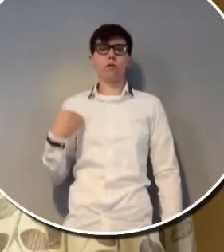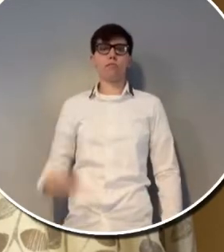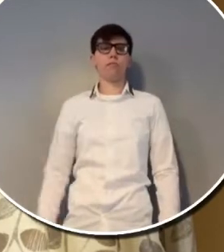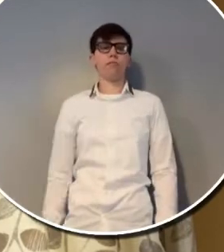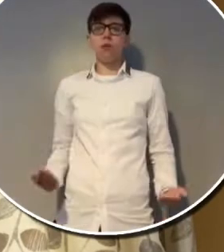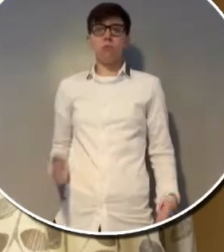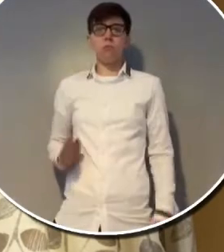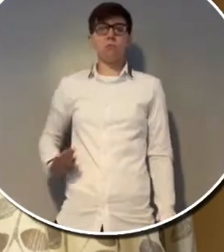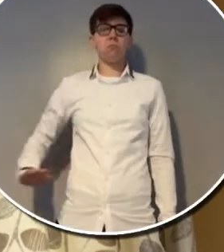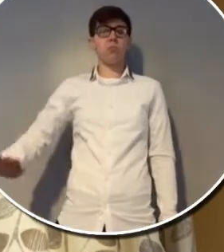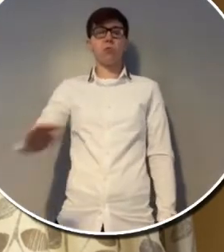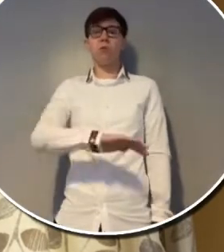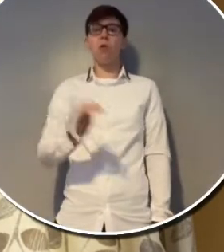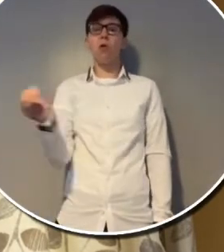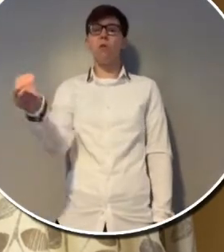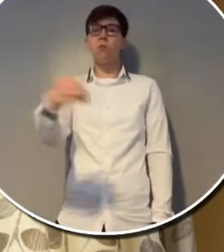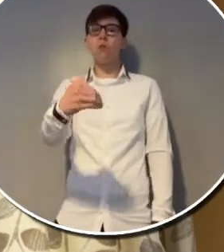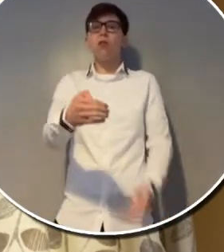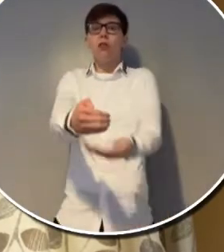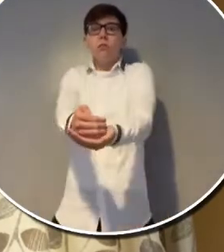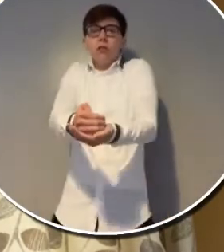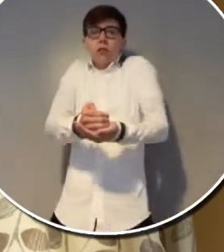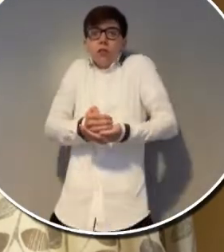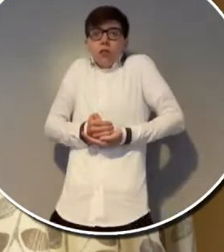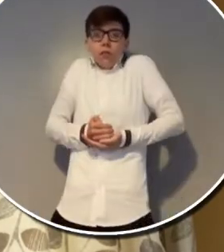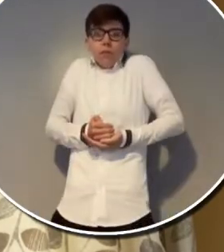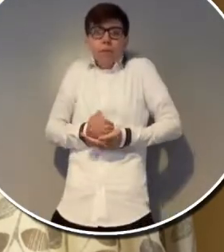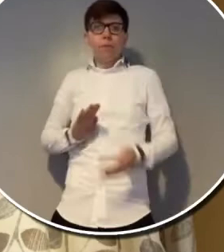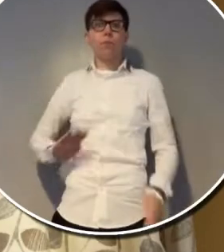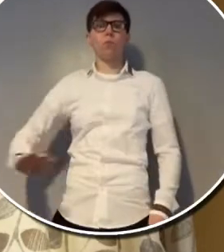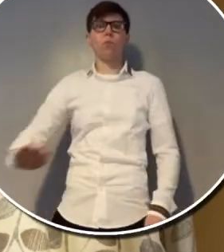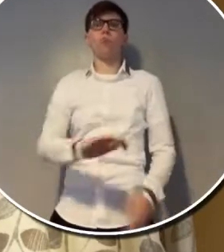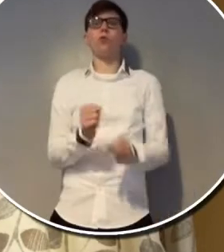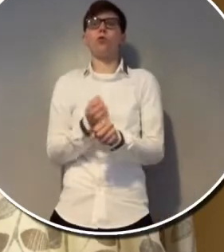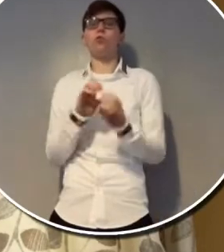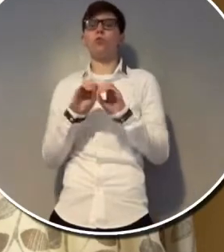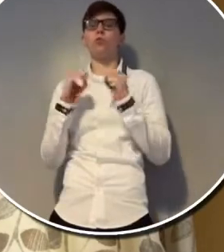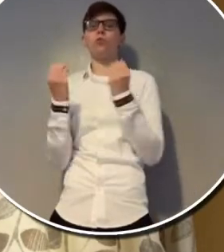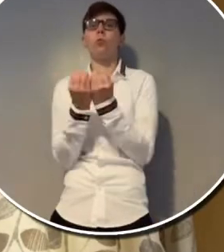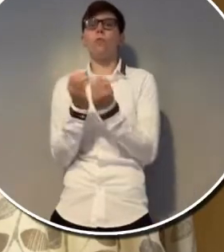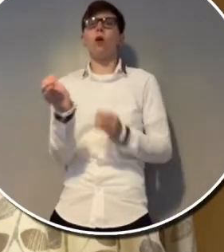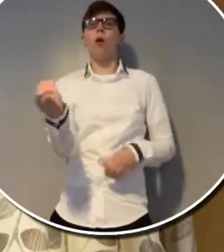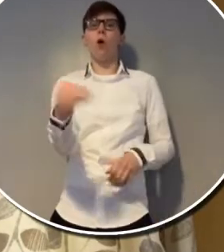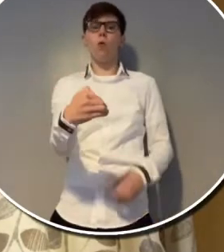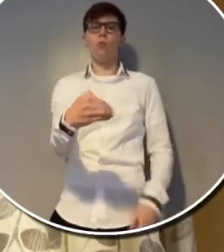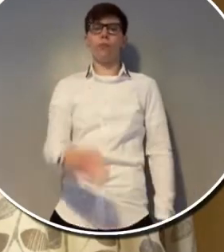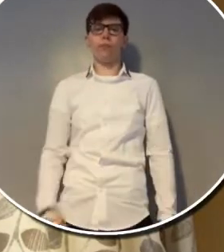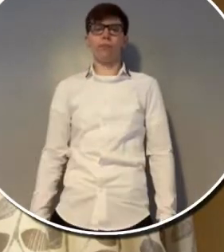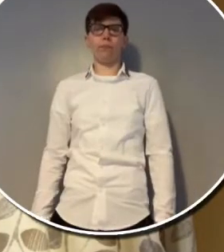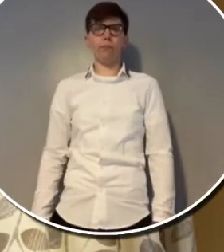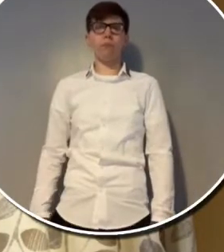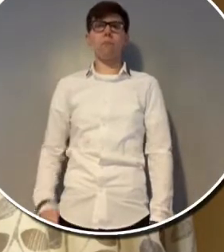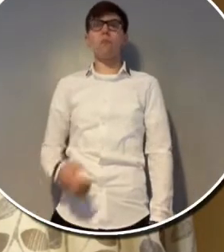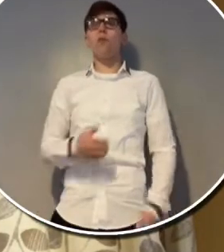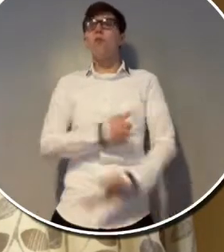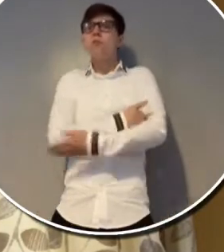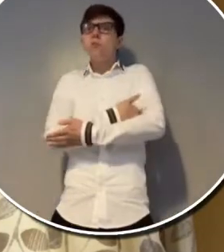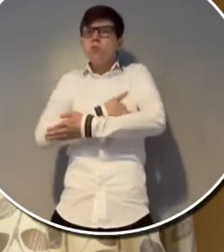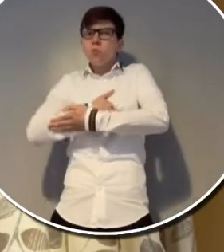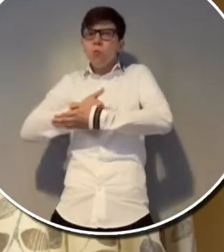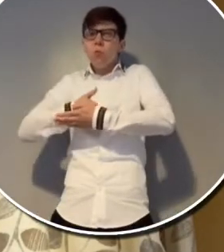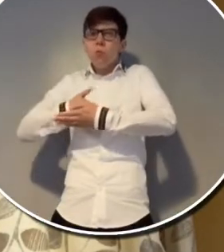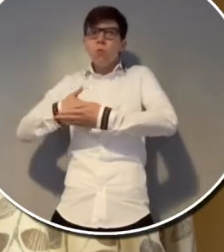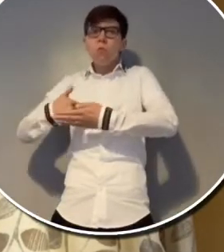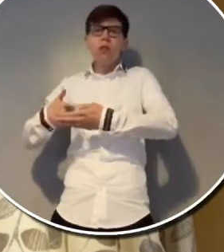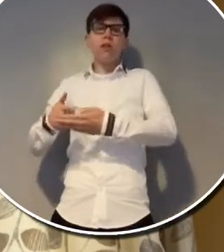today, because we're all at home at the moment keeping safe, we're going to do a session from home for you. So,